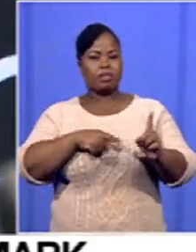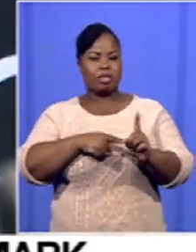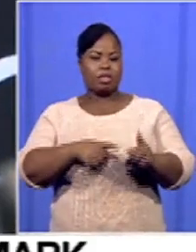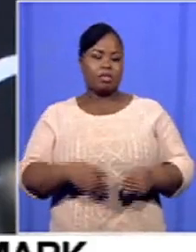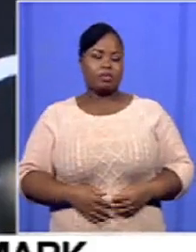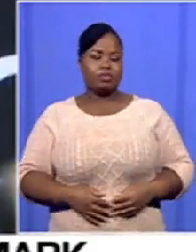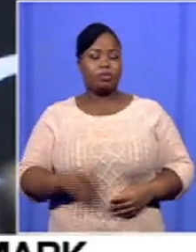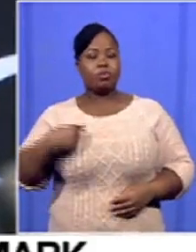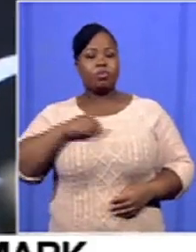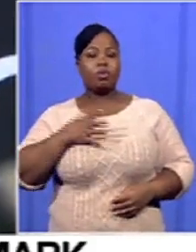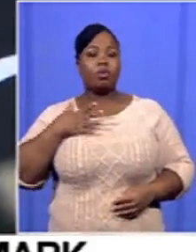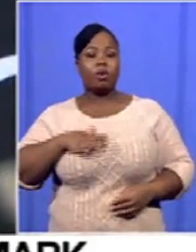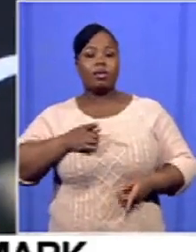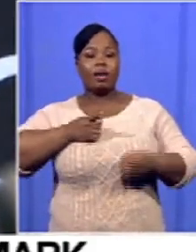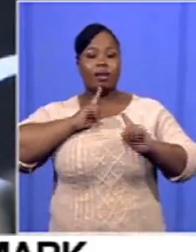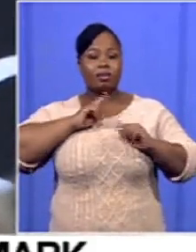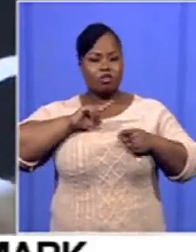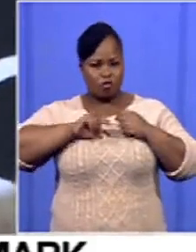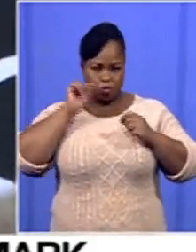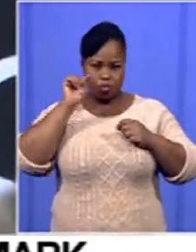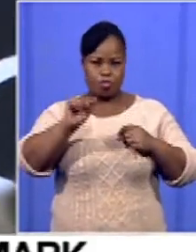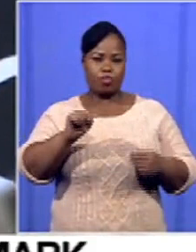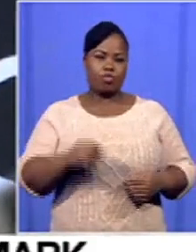when we need answers, we need them from you.